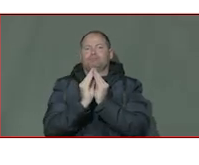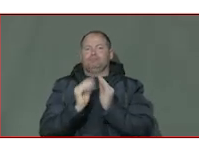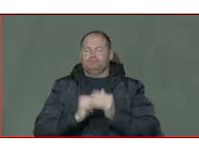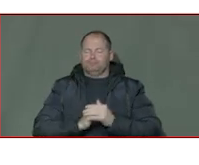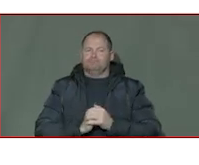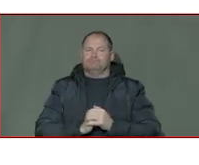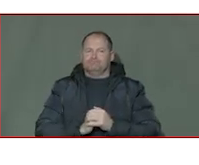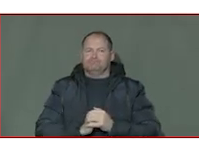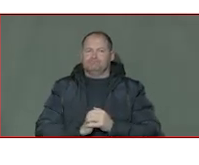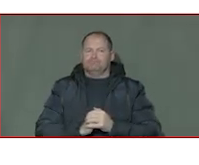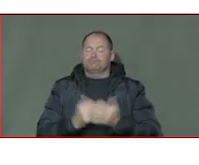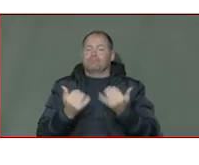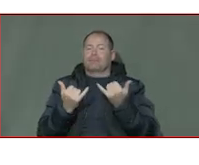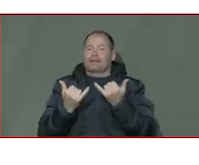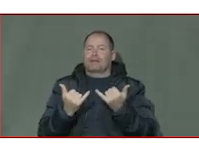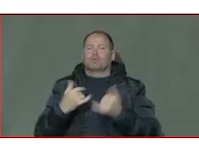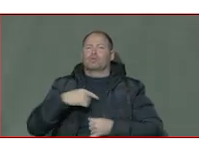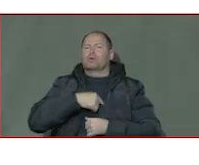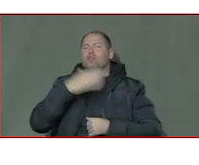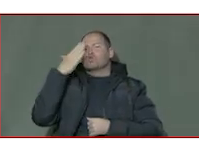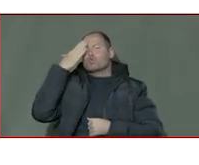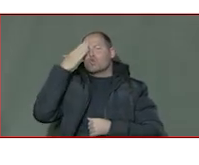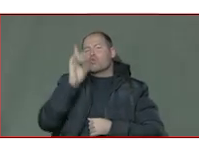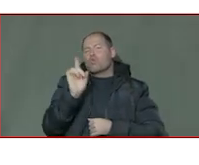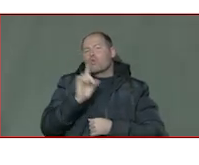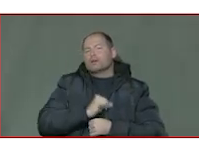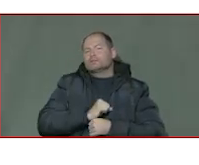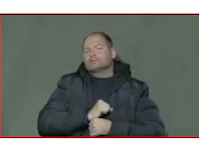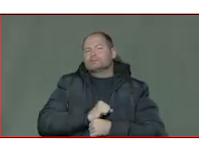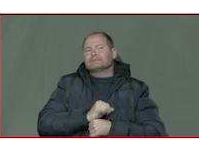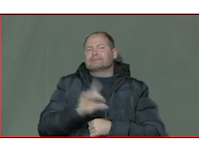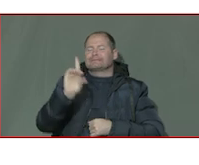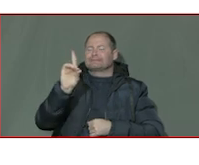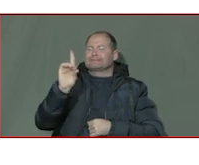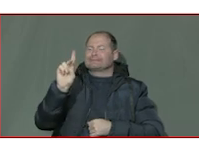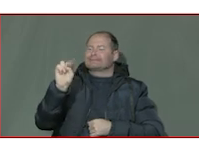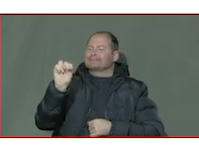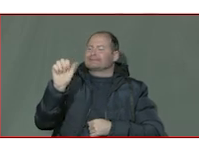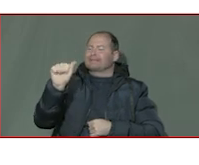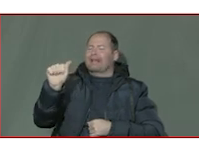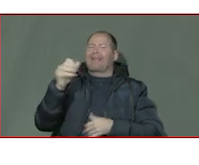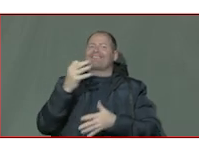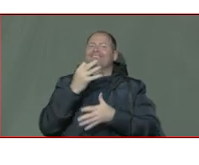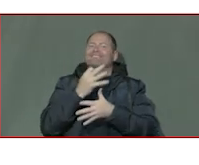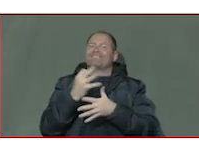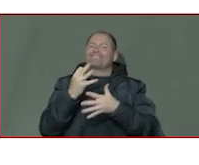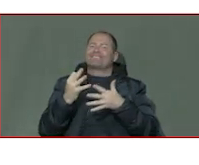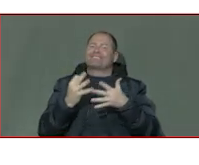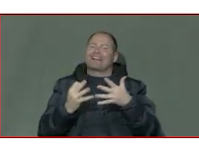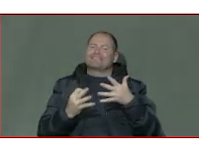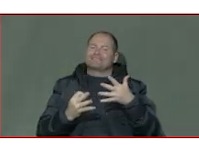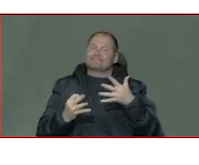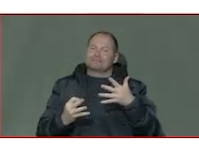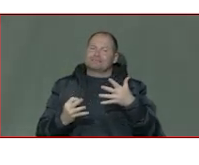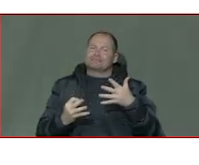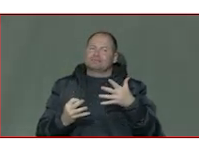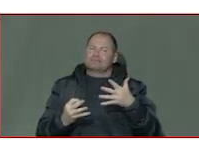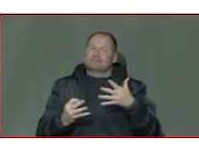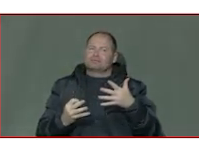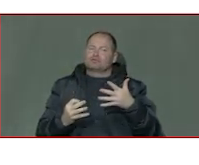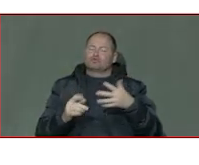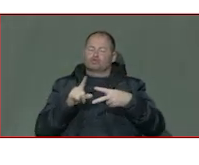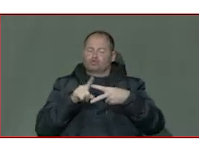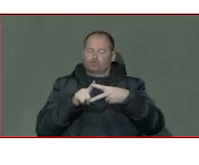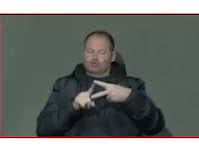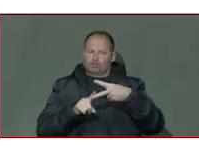us know the functions of DNA. And remember, the functions are 2, for